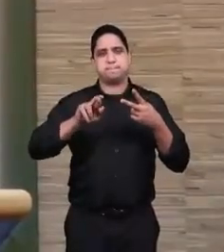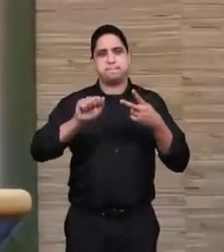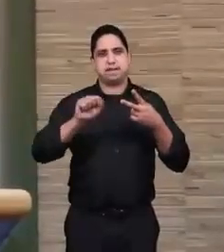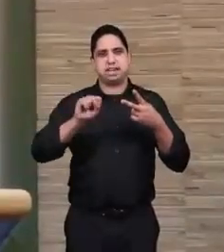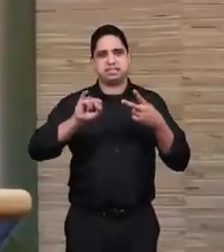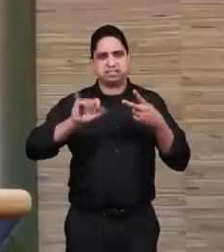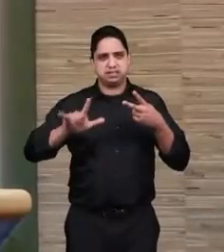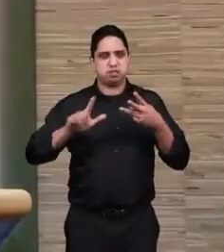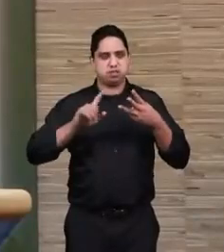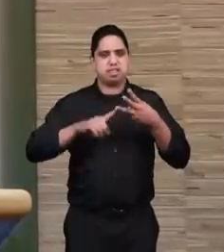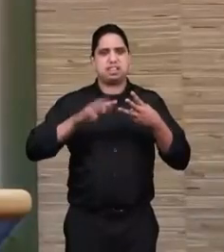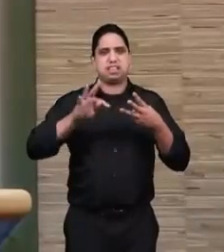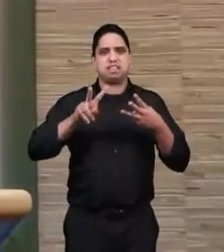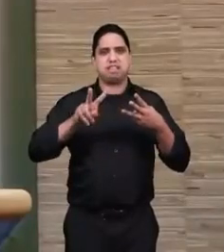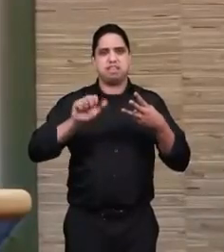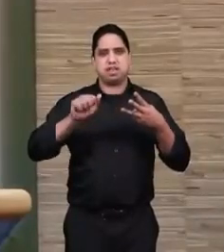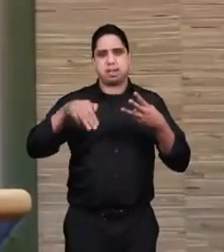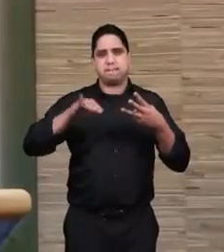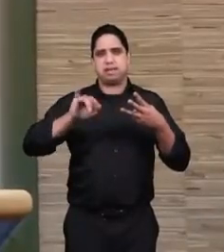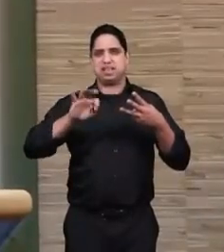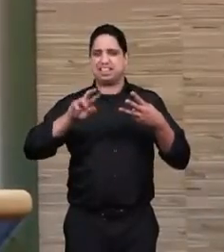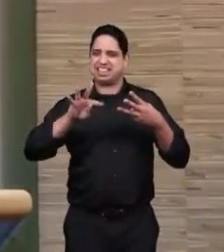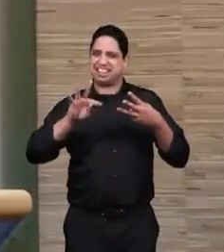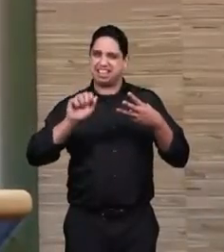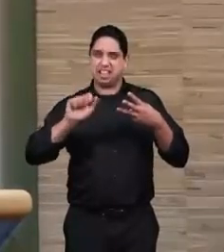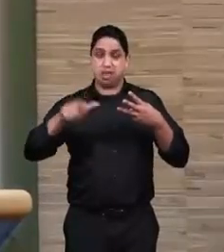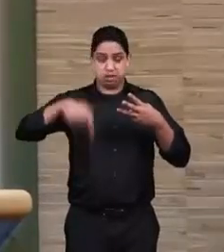environmental TV in the state of Espírito Santo,